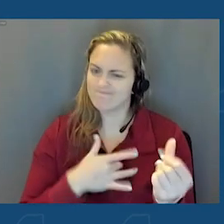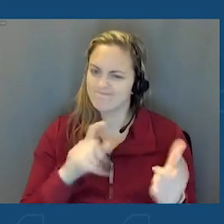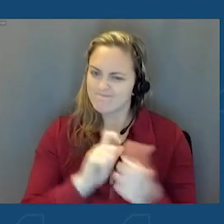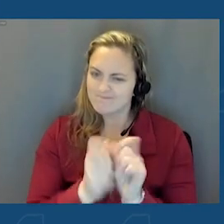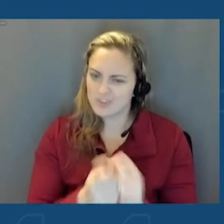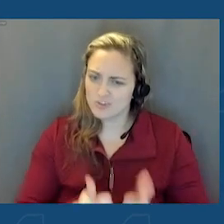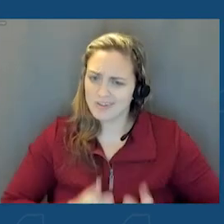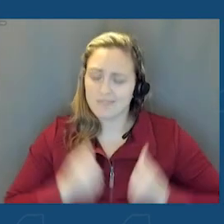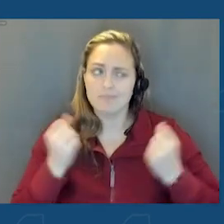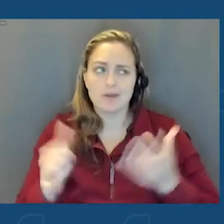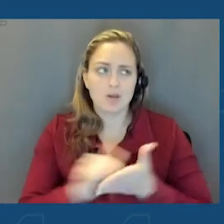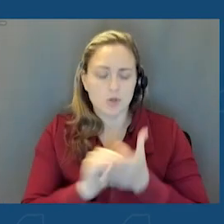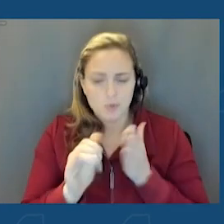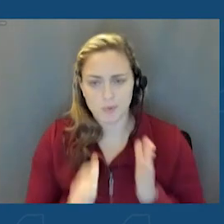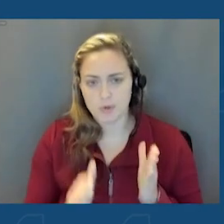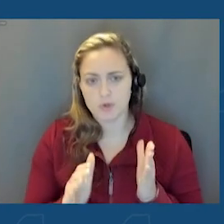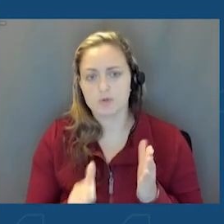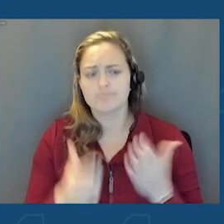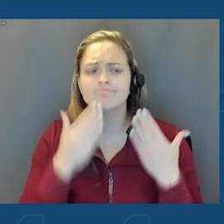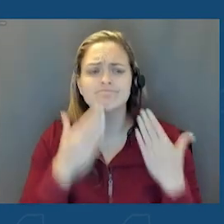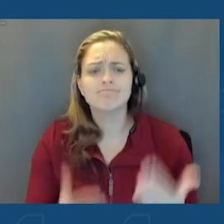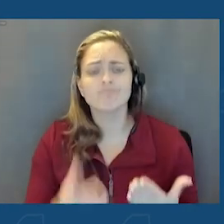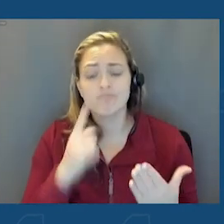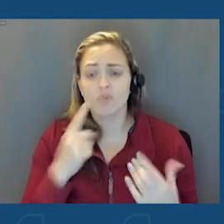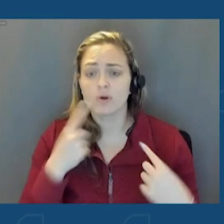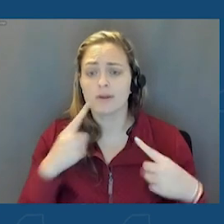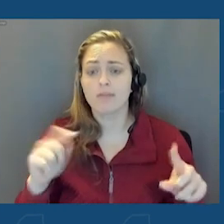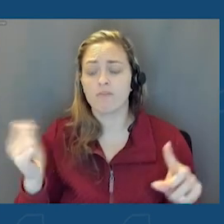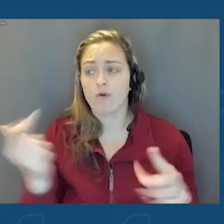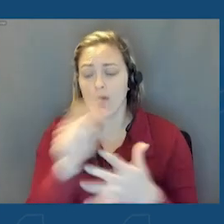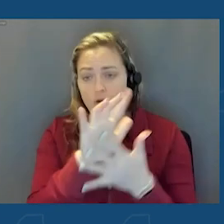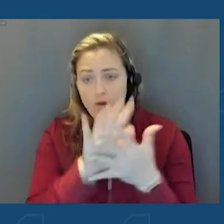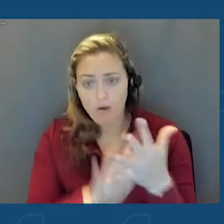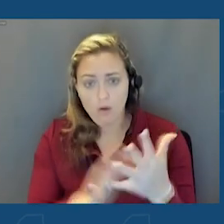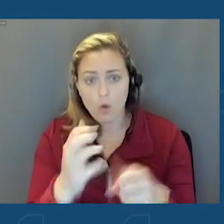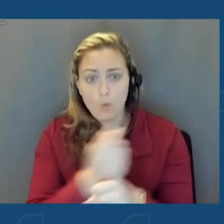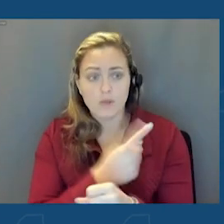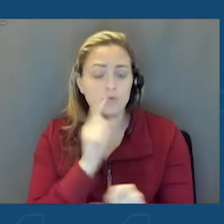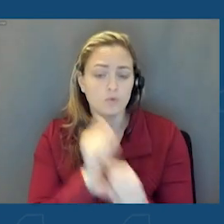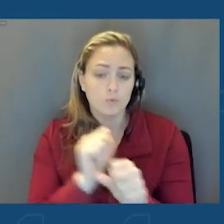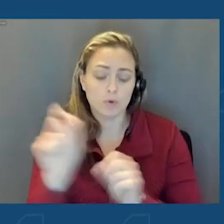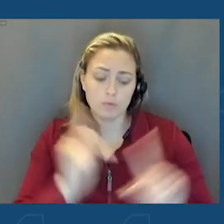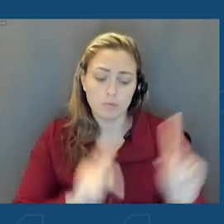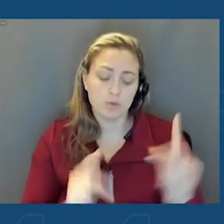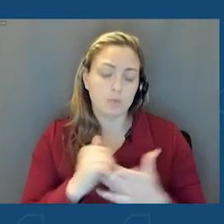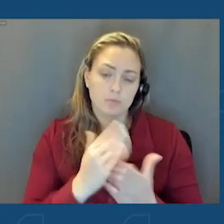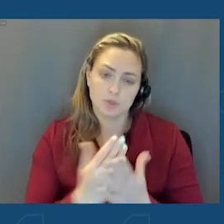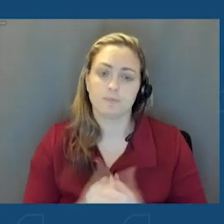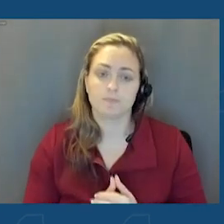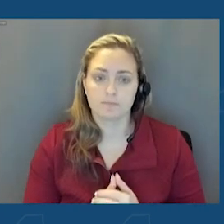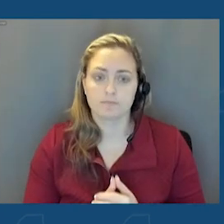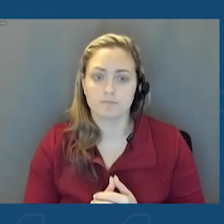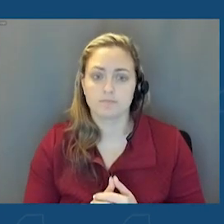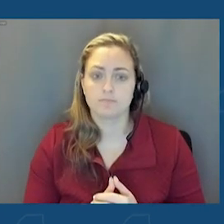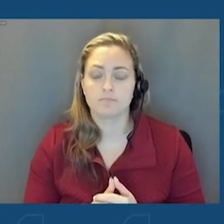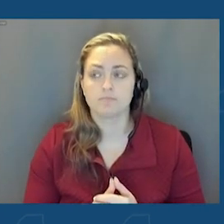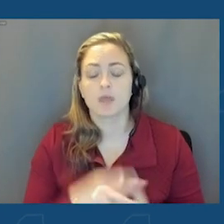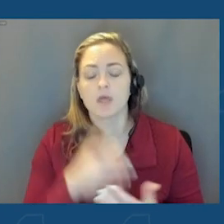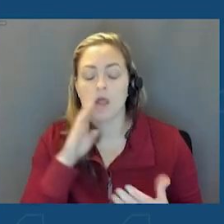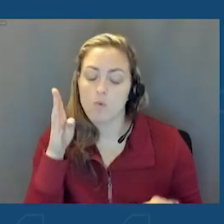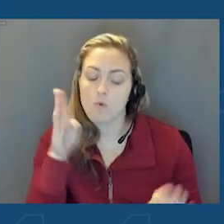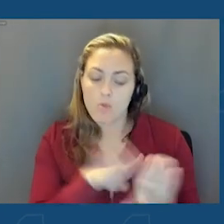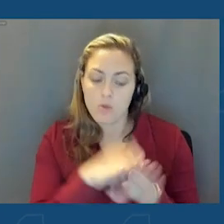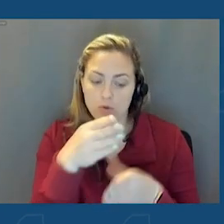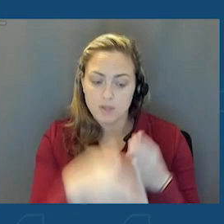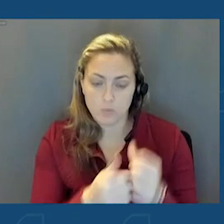New Yorkers. And thank you for delivering all of those wins for working people in the budget. And I'm just going to close with this.